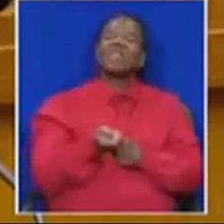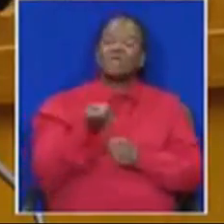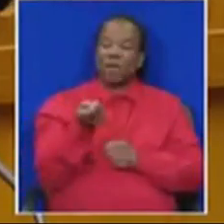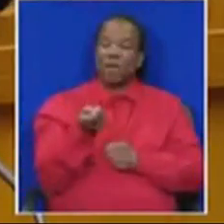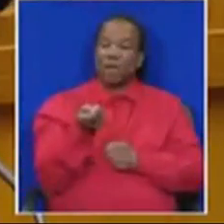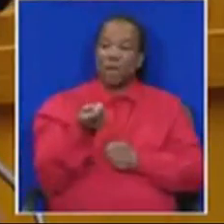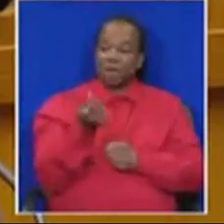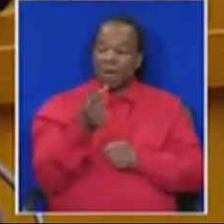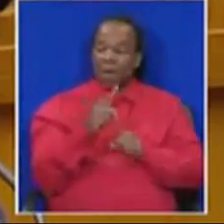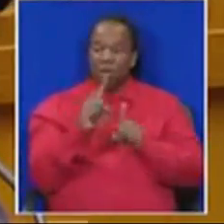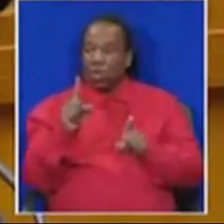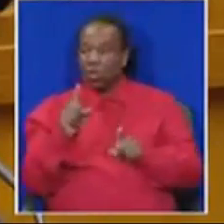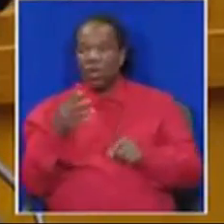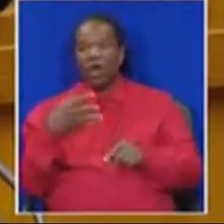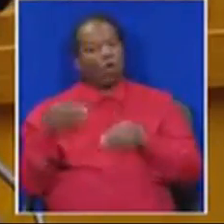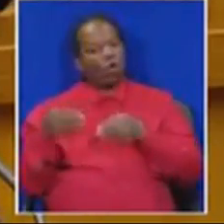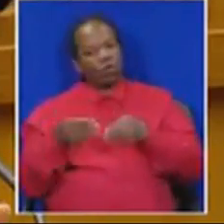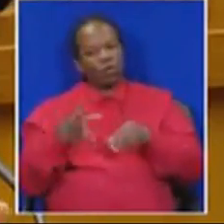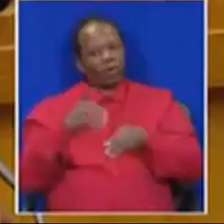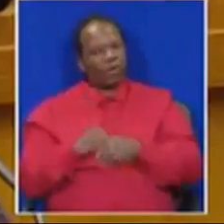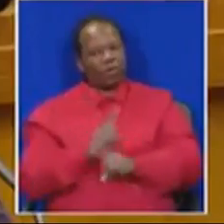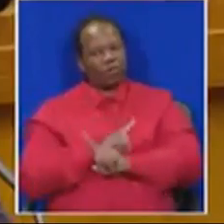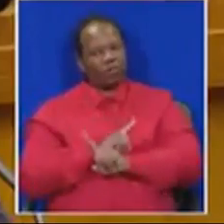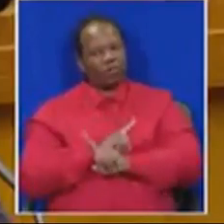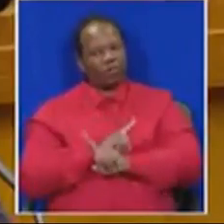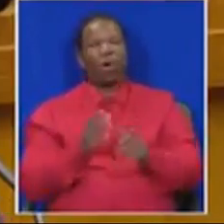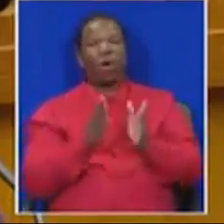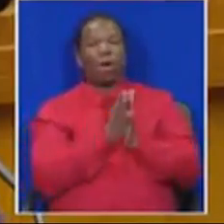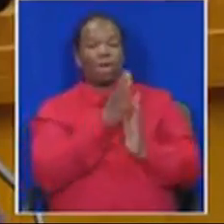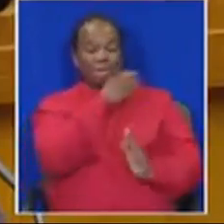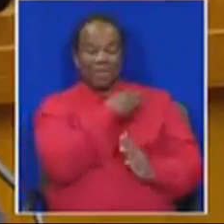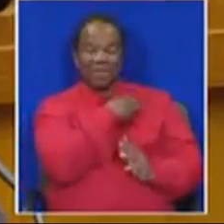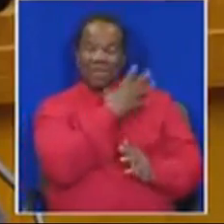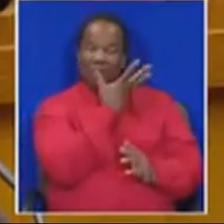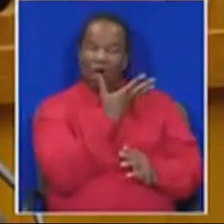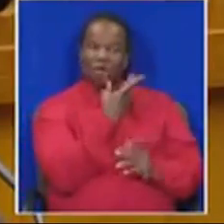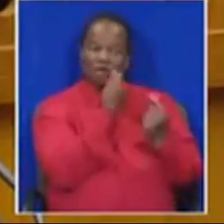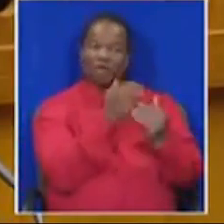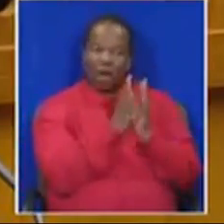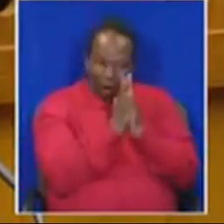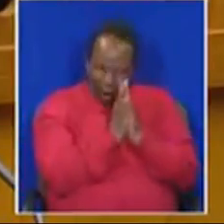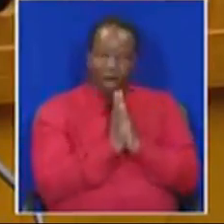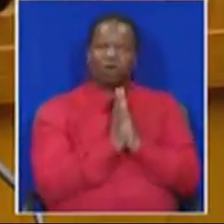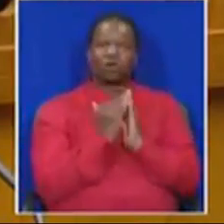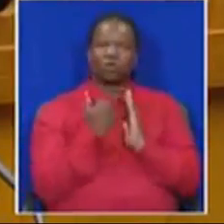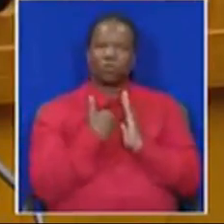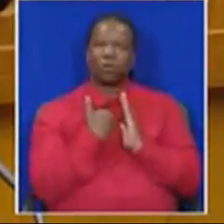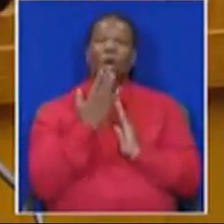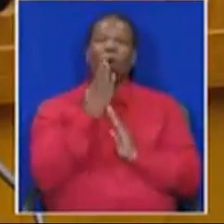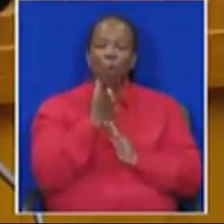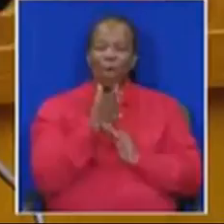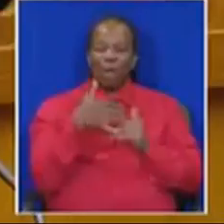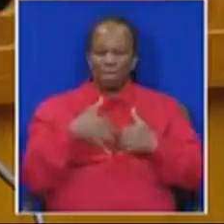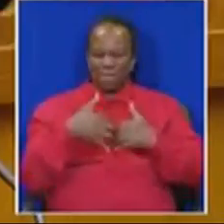corruption. At the request of the Minister of Finance, I will shortly appoint a commission